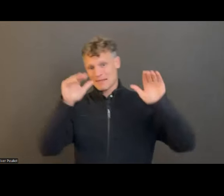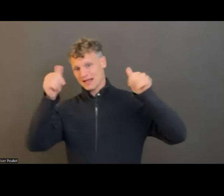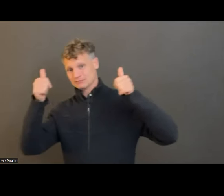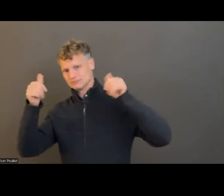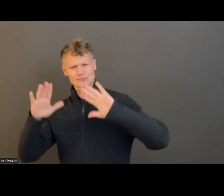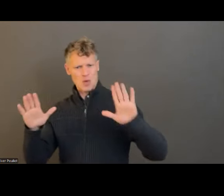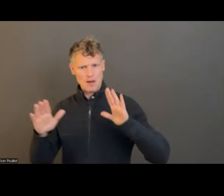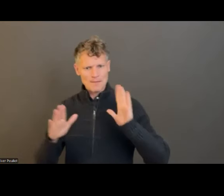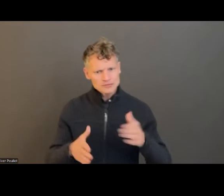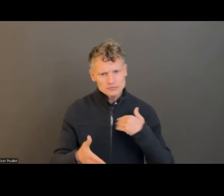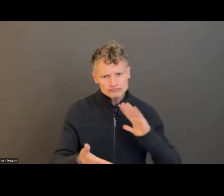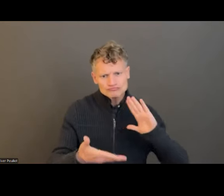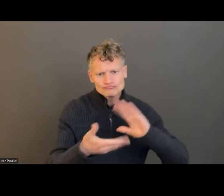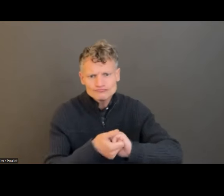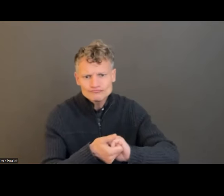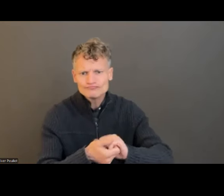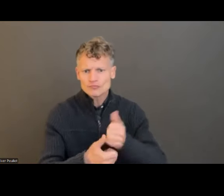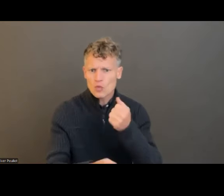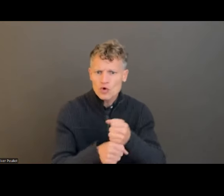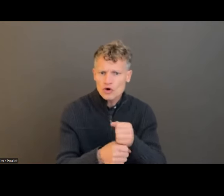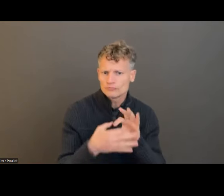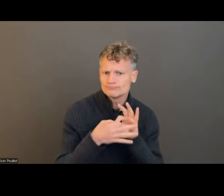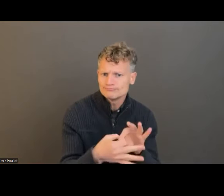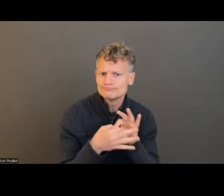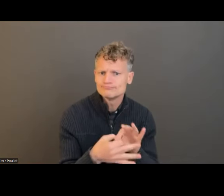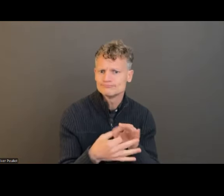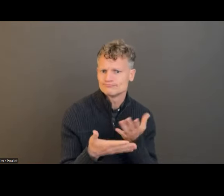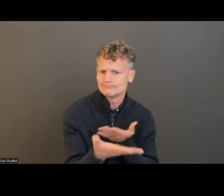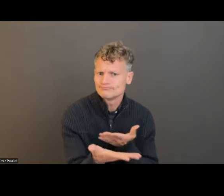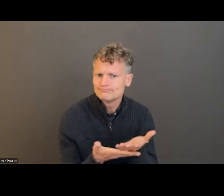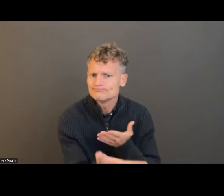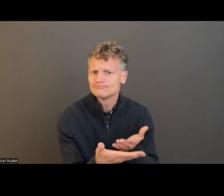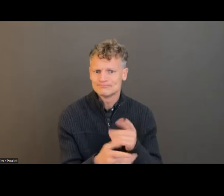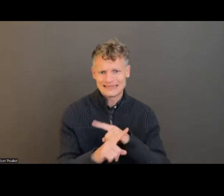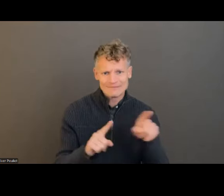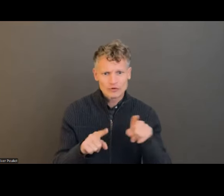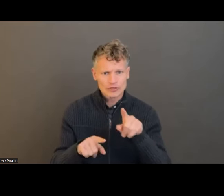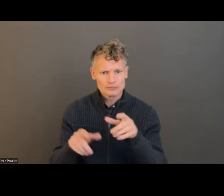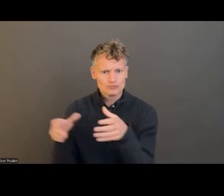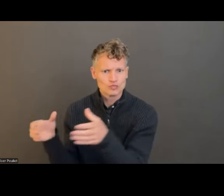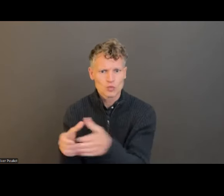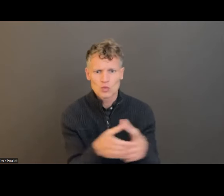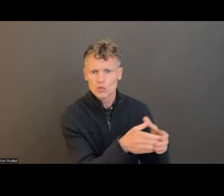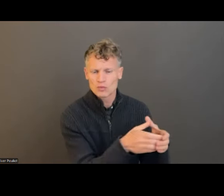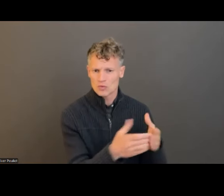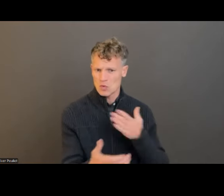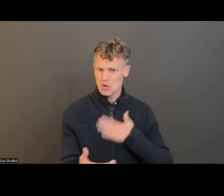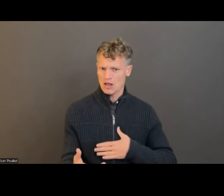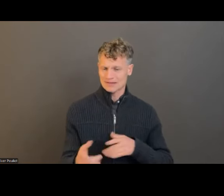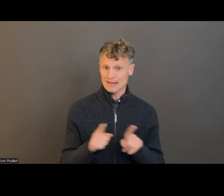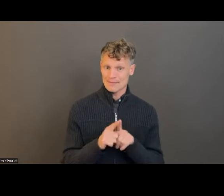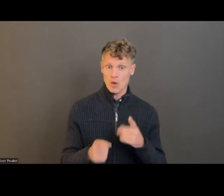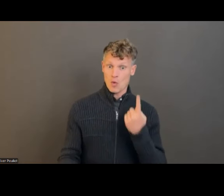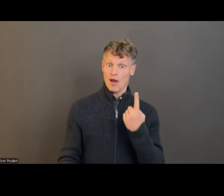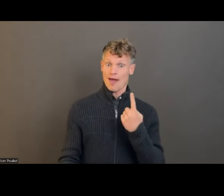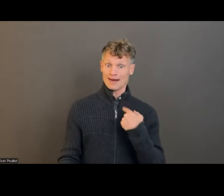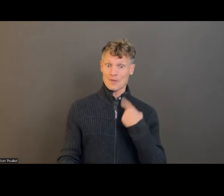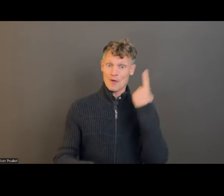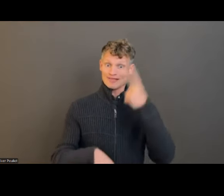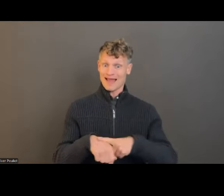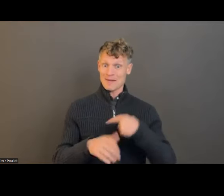the Elimination Initiative is an opportunity to synergize efforts, collaborations, not only with governments, also